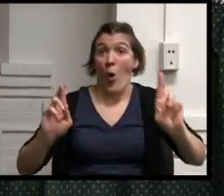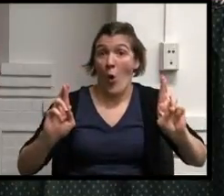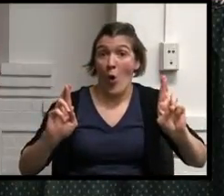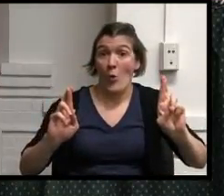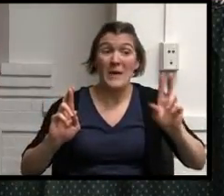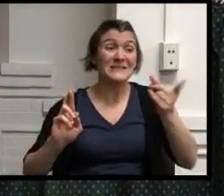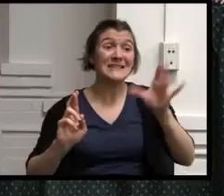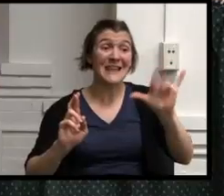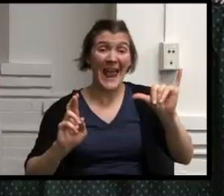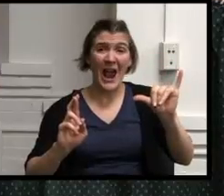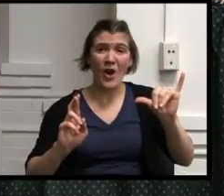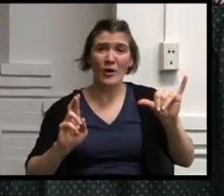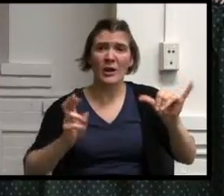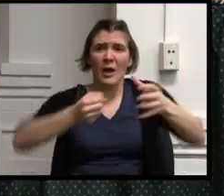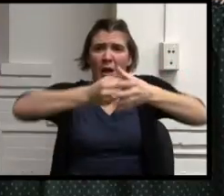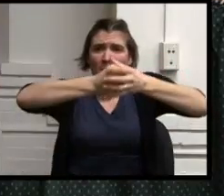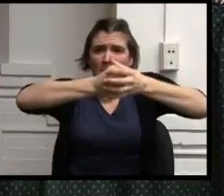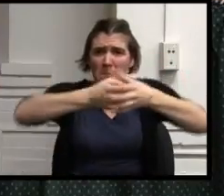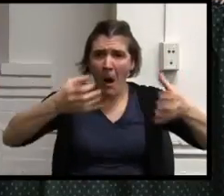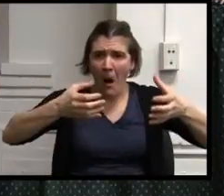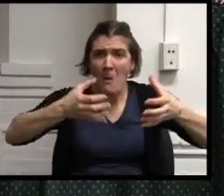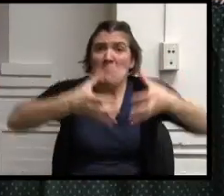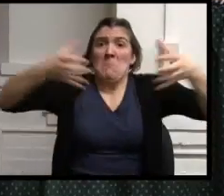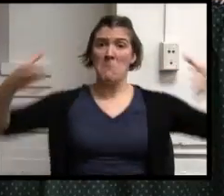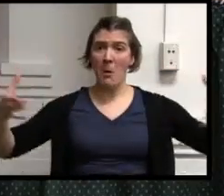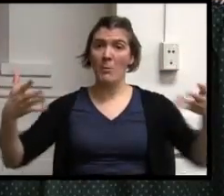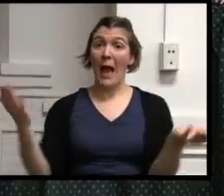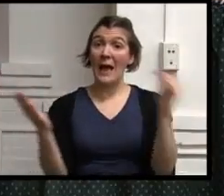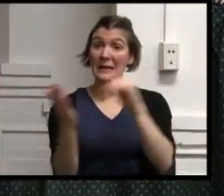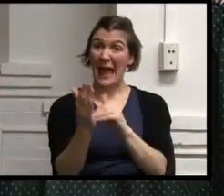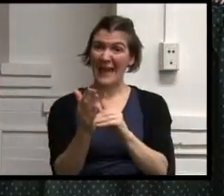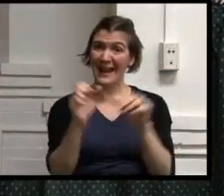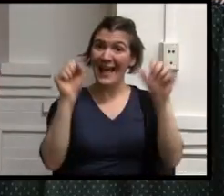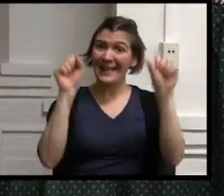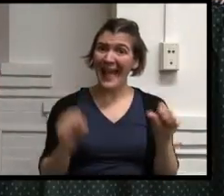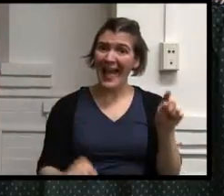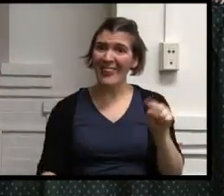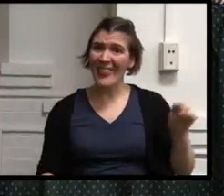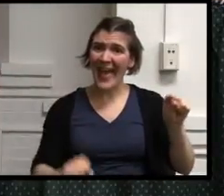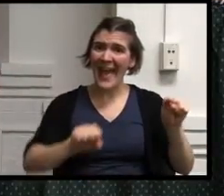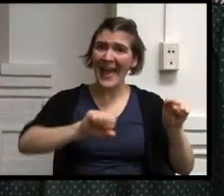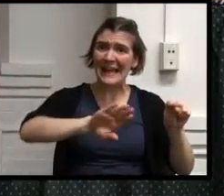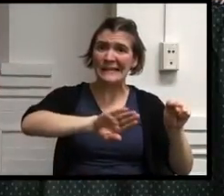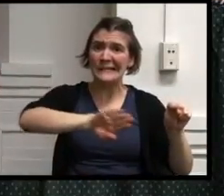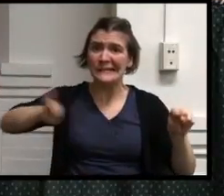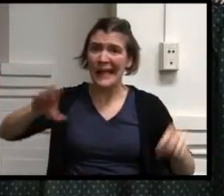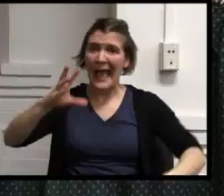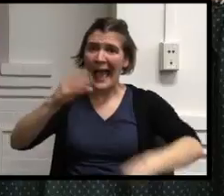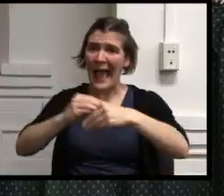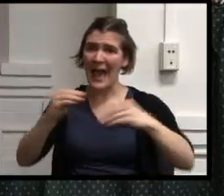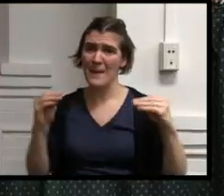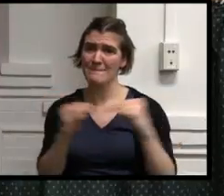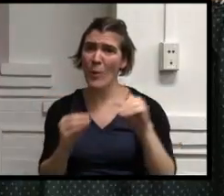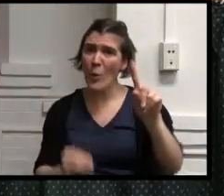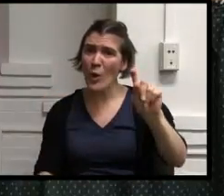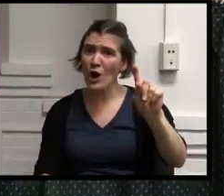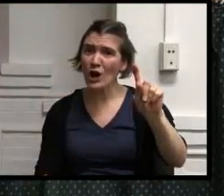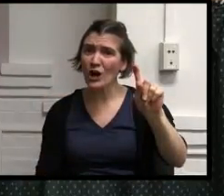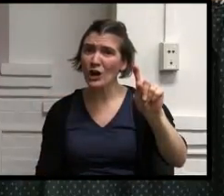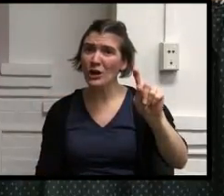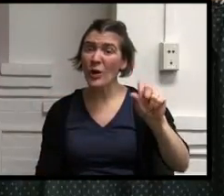that Commonwealth Yogurt wants to expand again. Can they anywhere on this